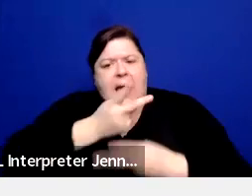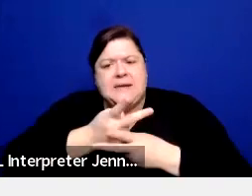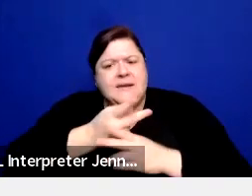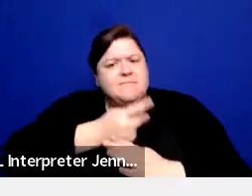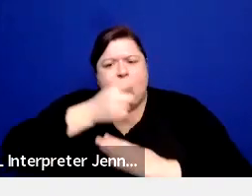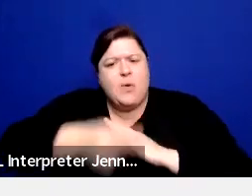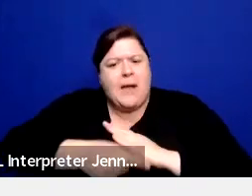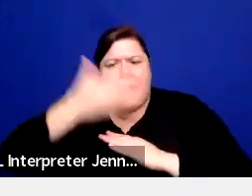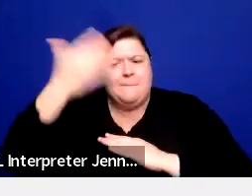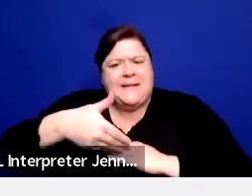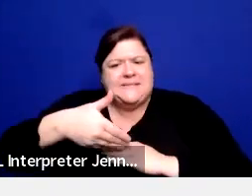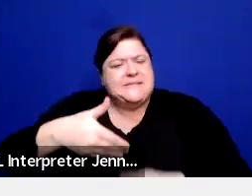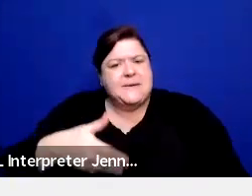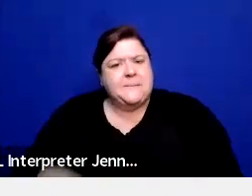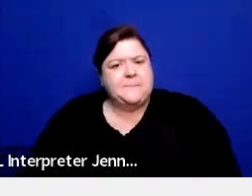it was.